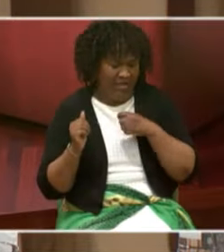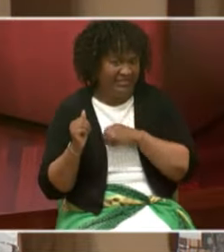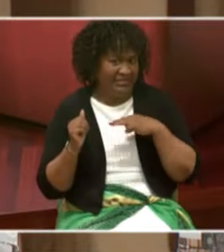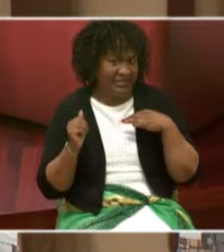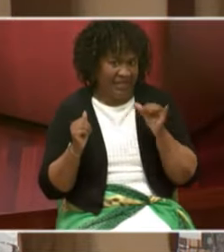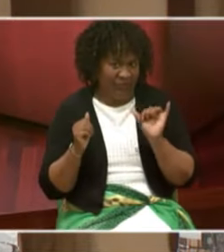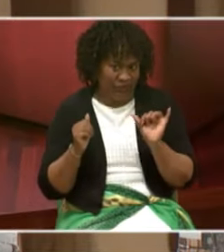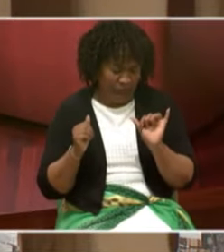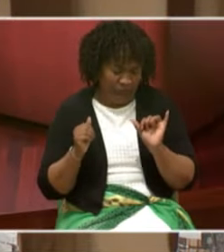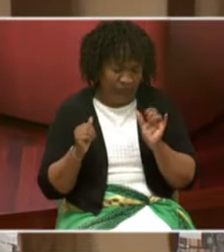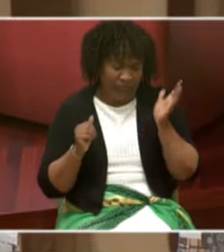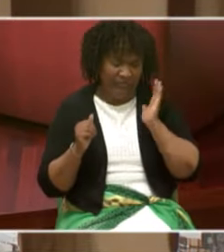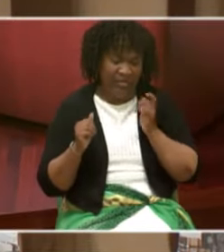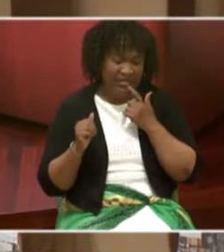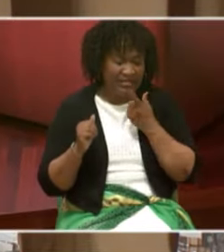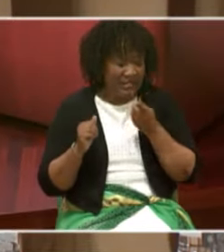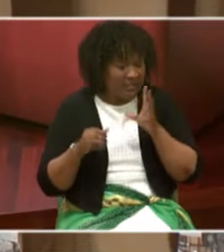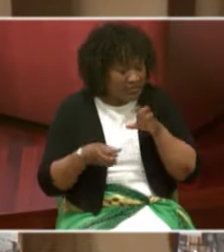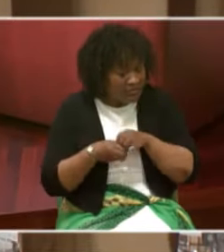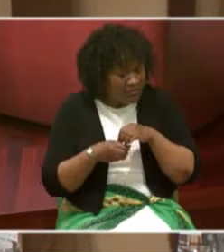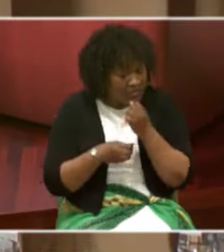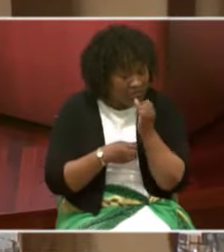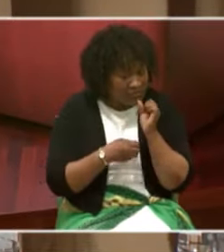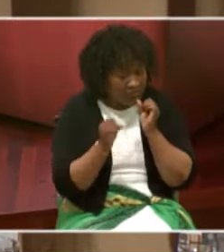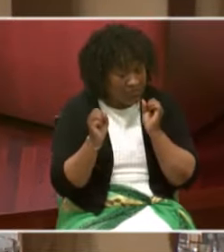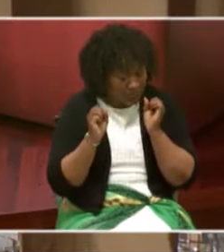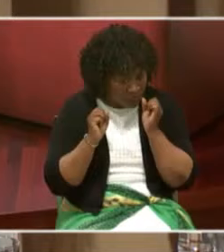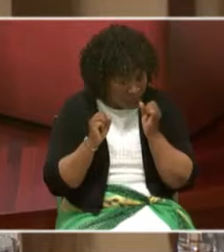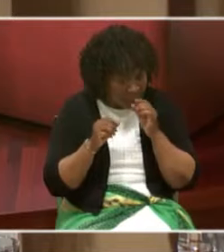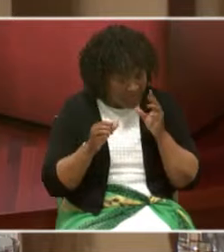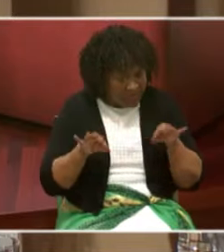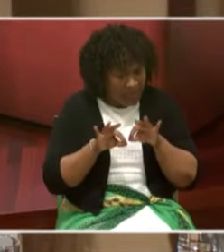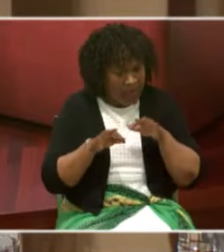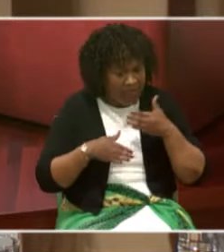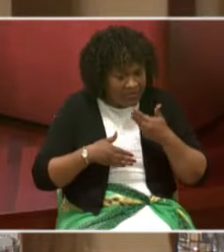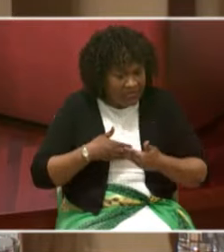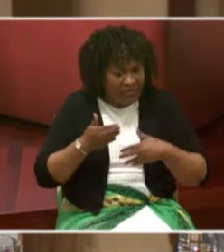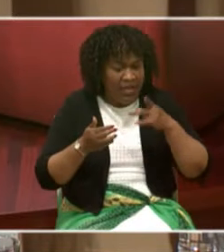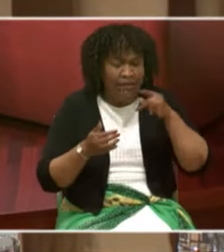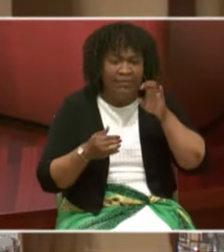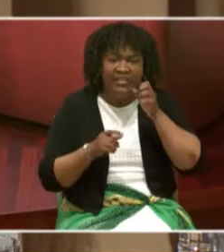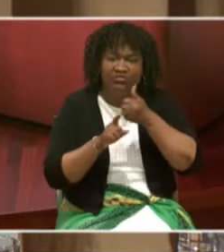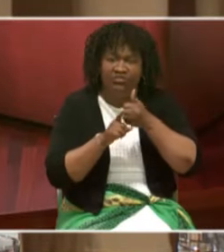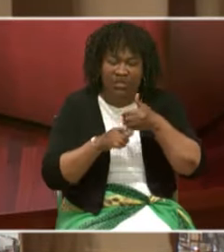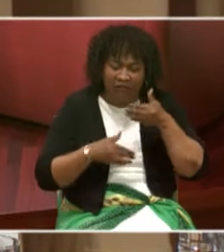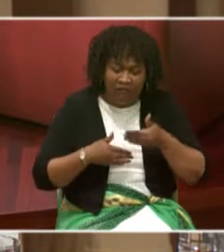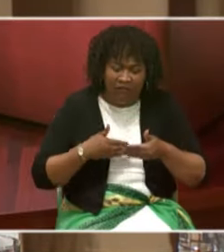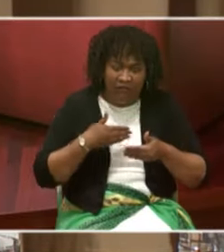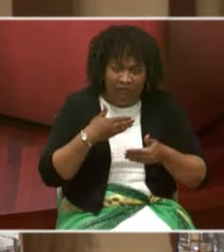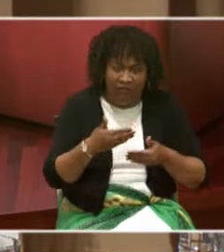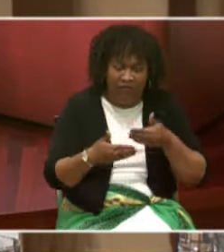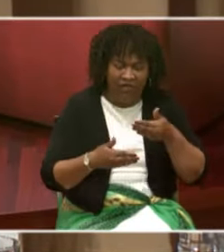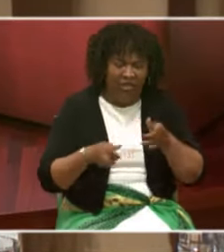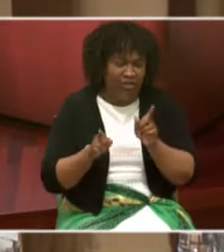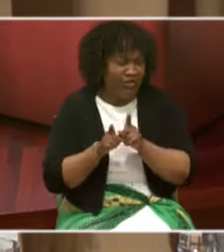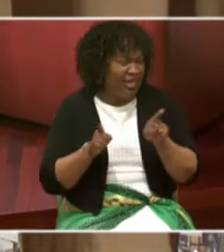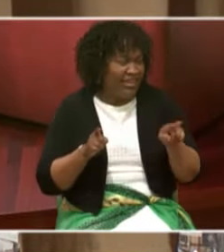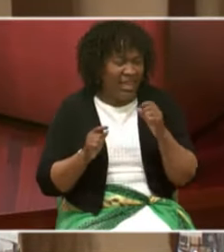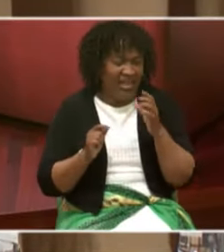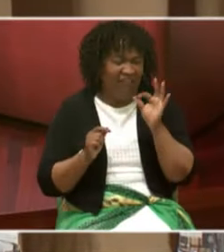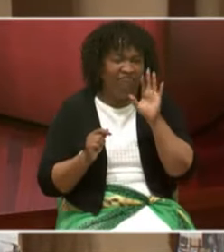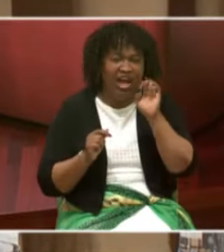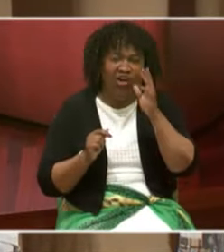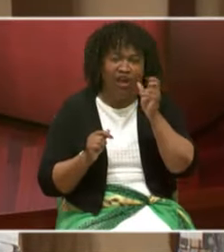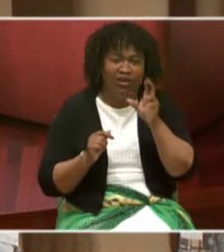2nd, we arrived in Montgomery and went to the First Baptist Church with several members of